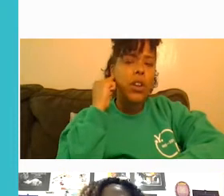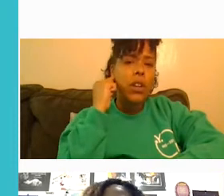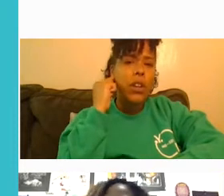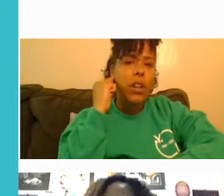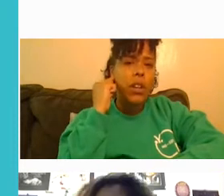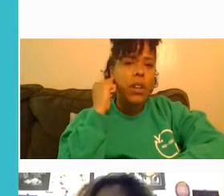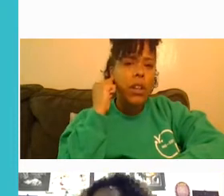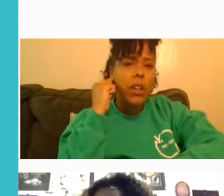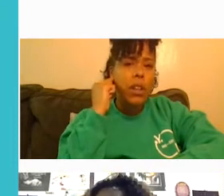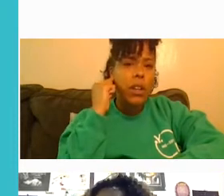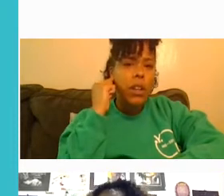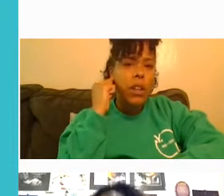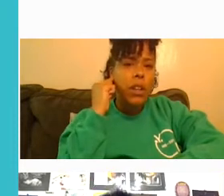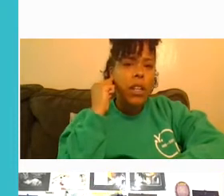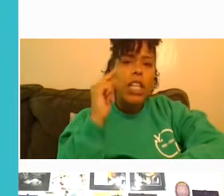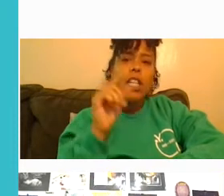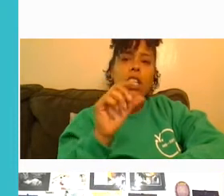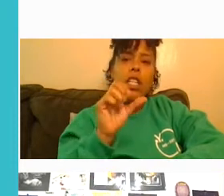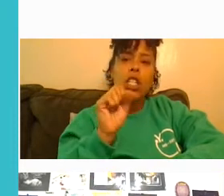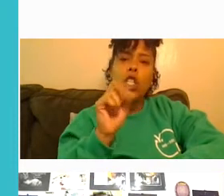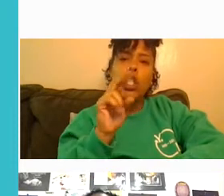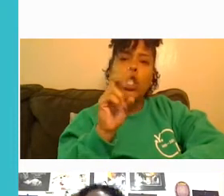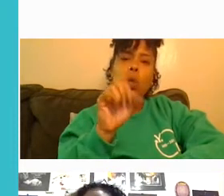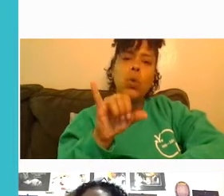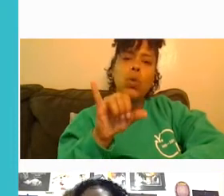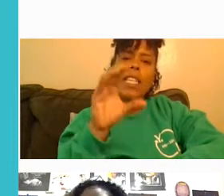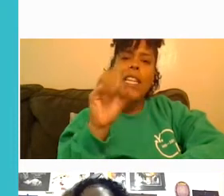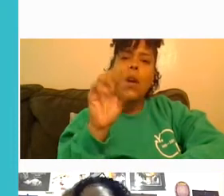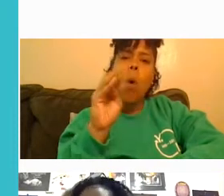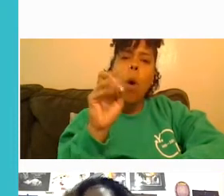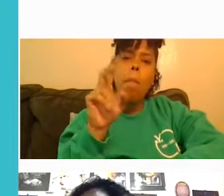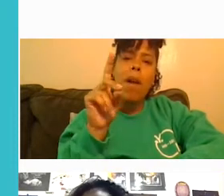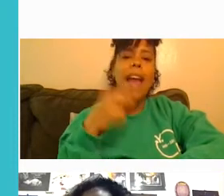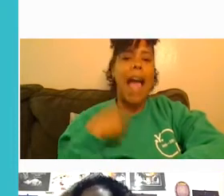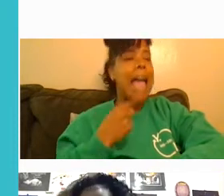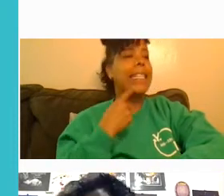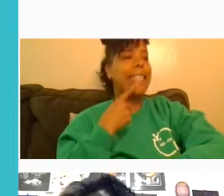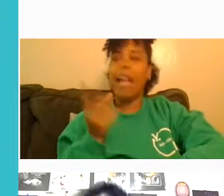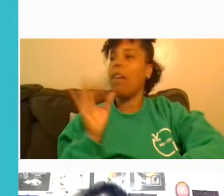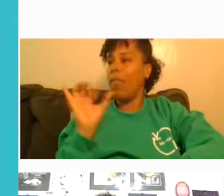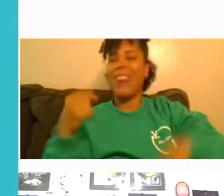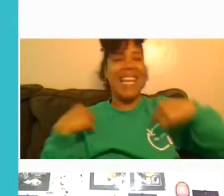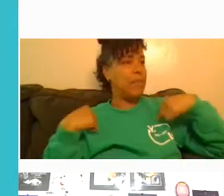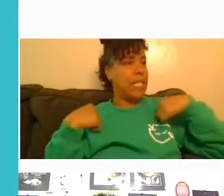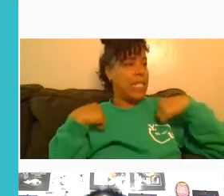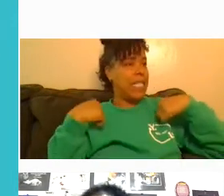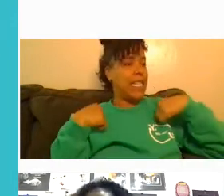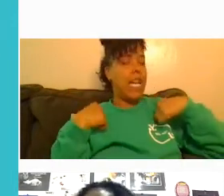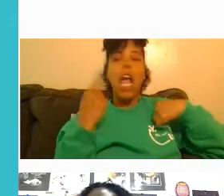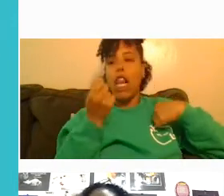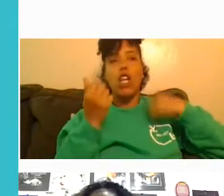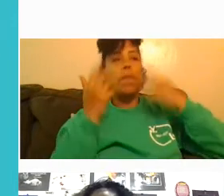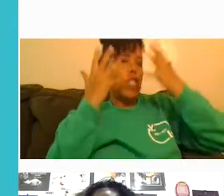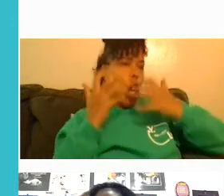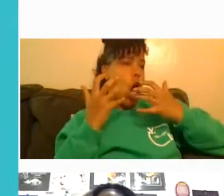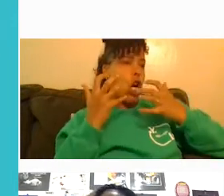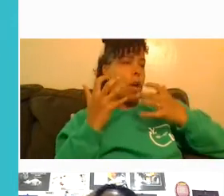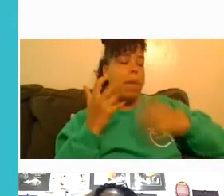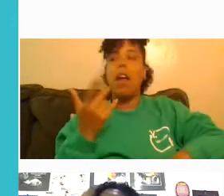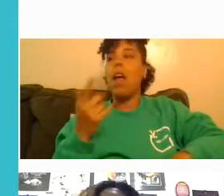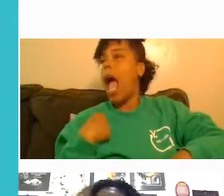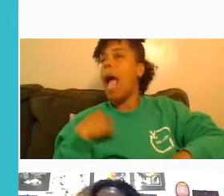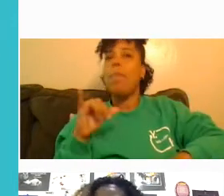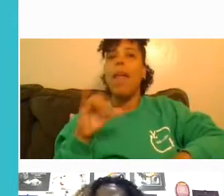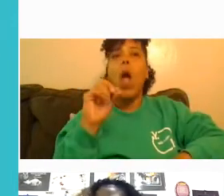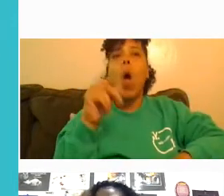tell people I'm your neighborhood Susie Orman. Just a little darker, but I am your neighborhood Susie Orman. I'm your Oprah. I love them, but